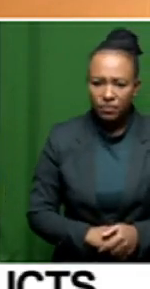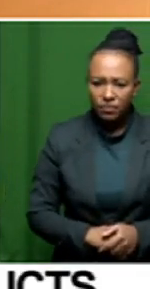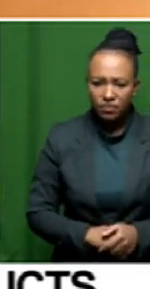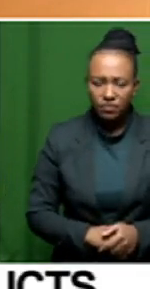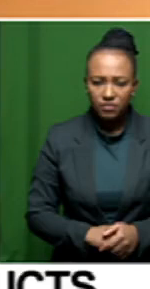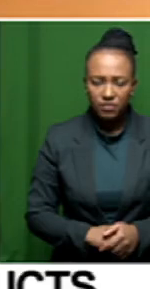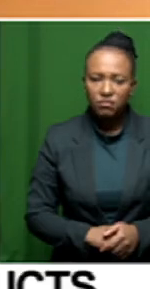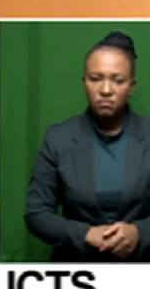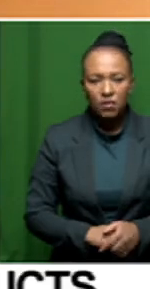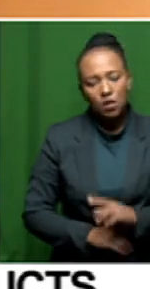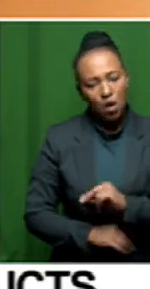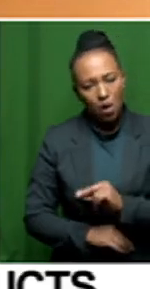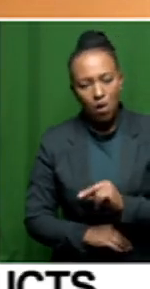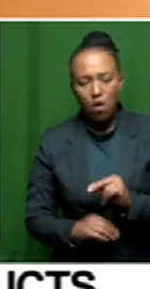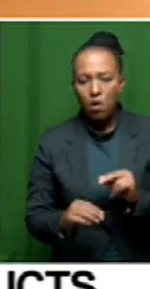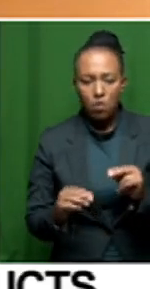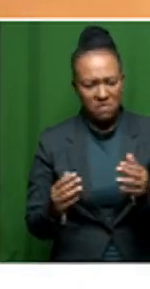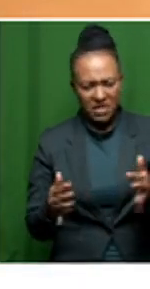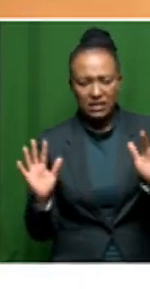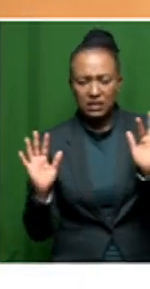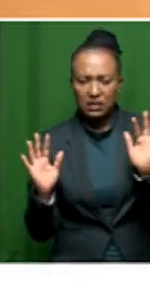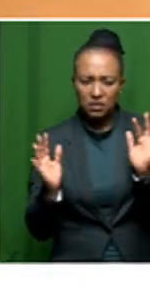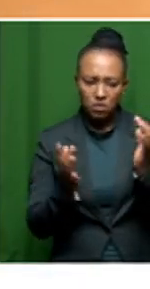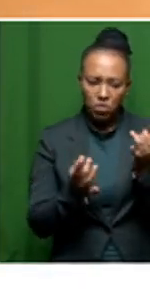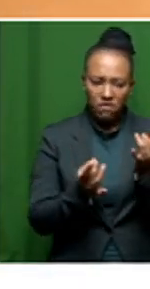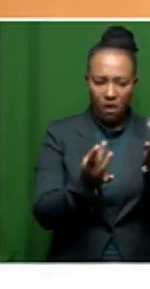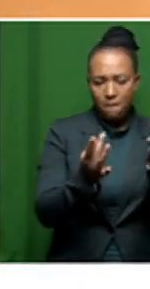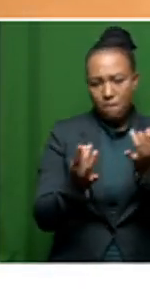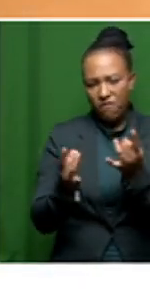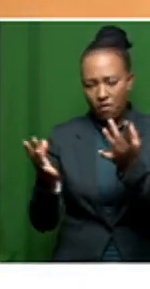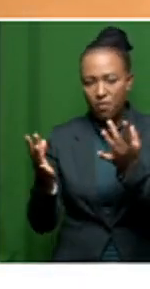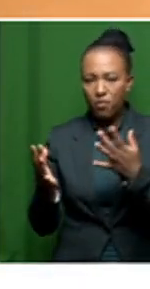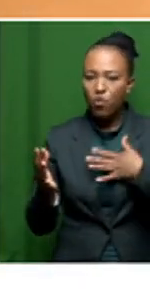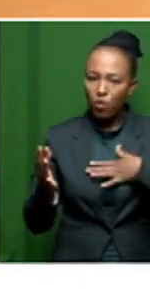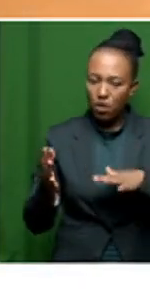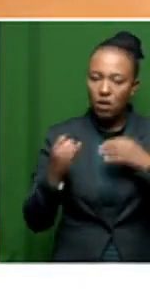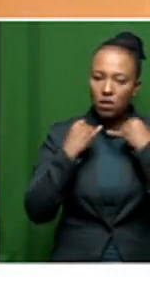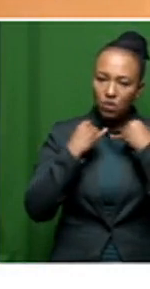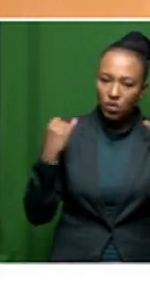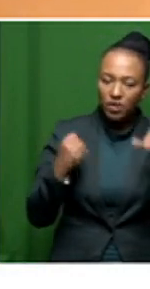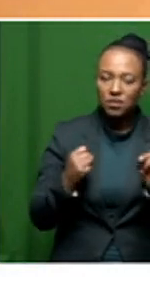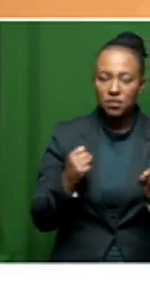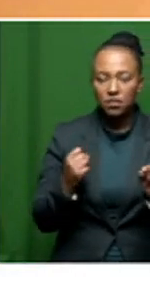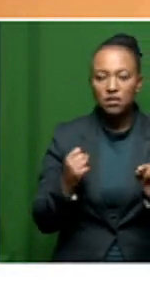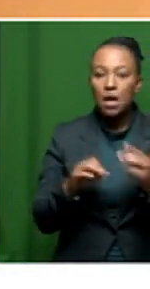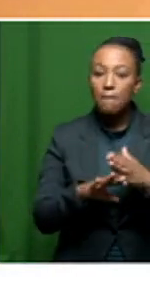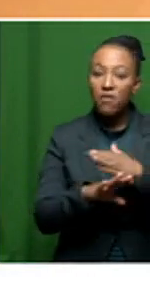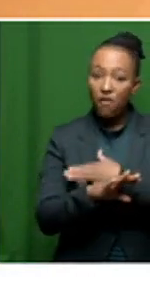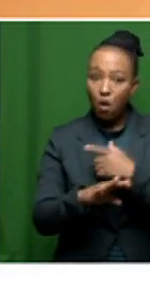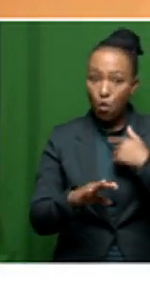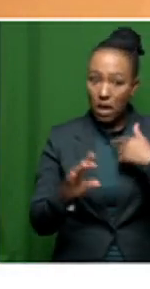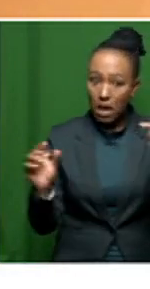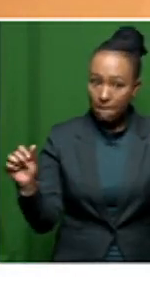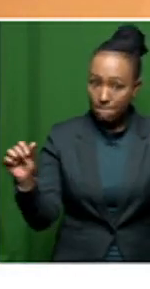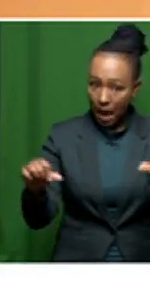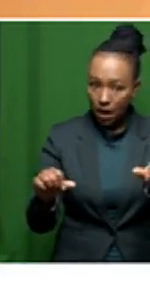No, we did tell them that we want a deadline. Before we go back, they must give